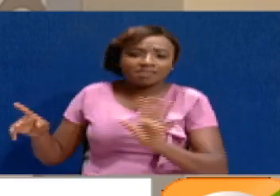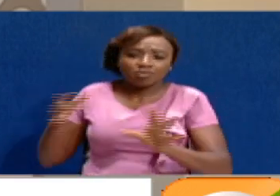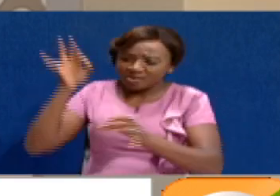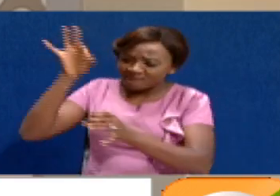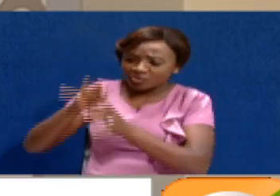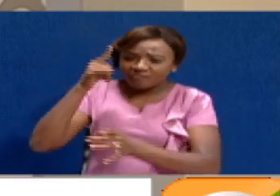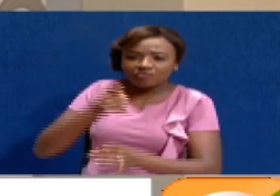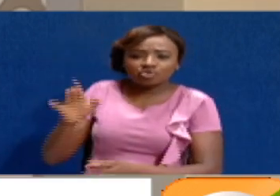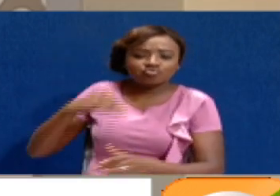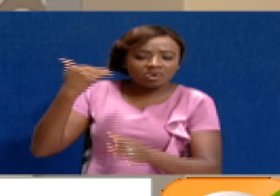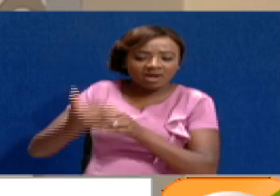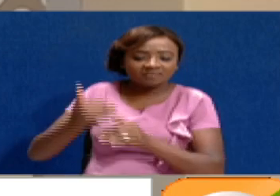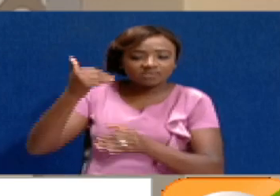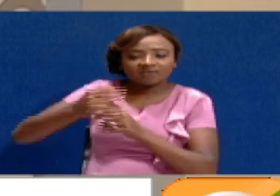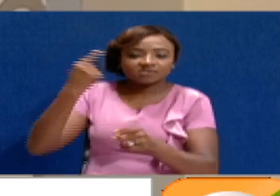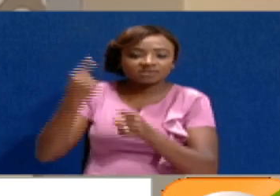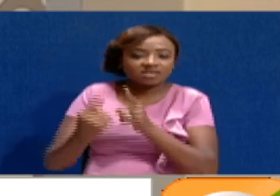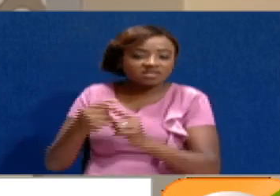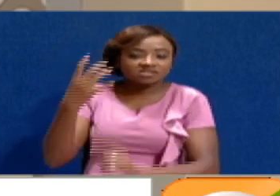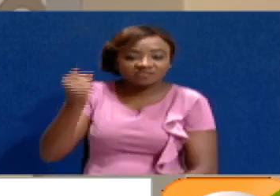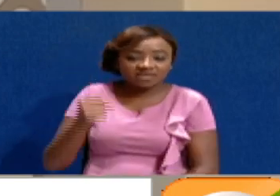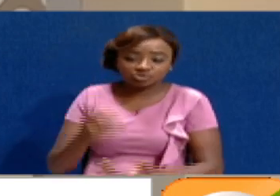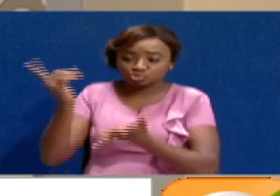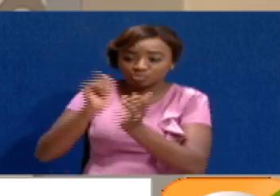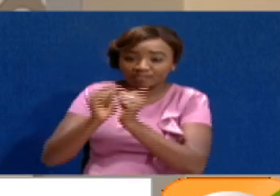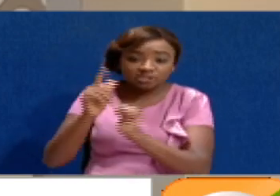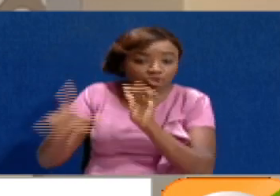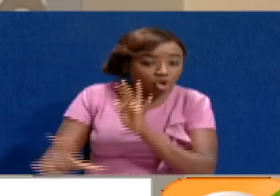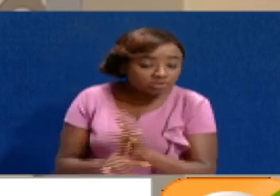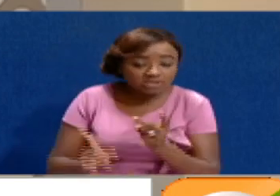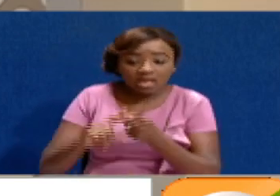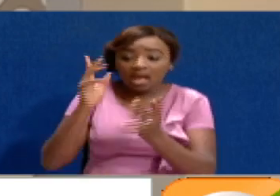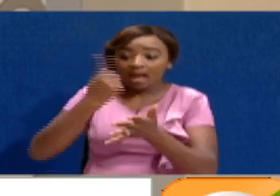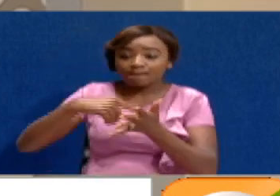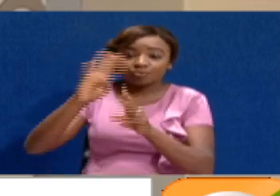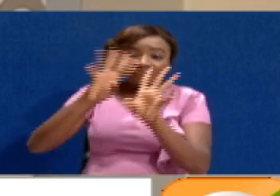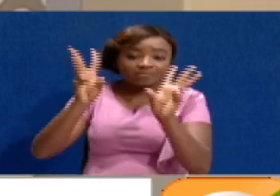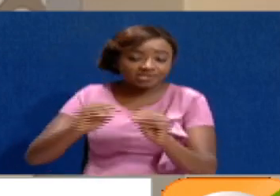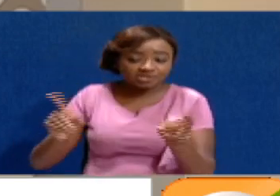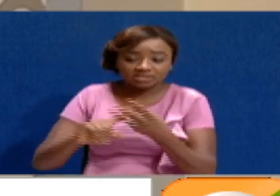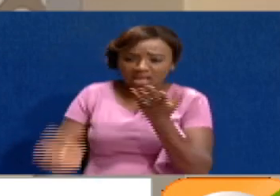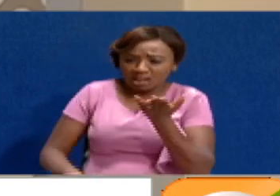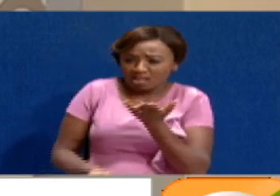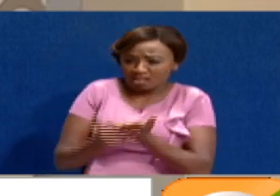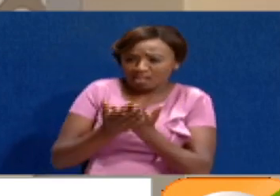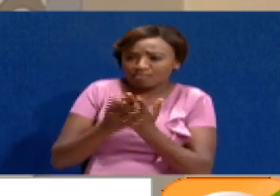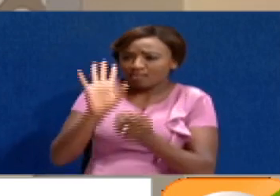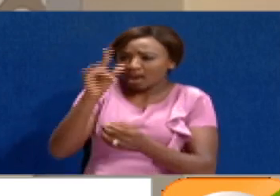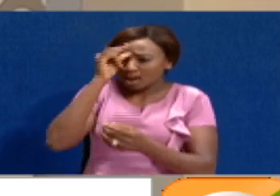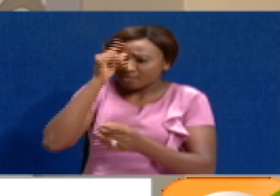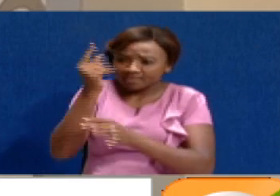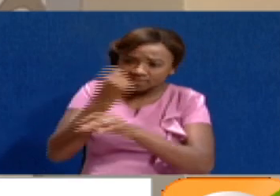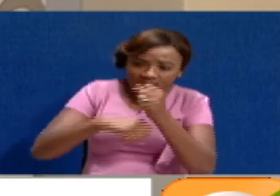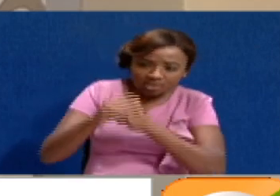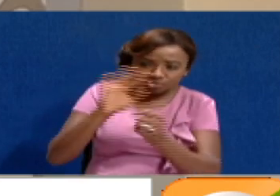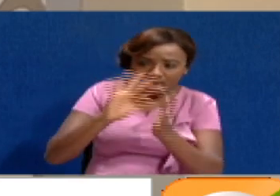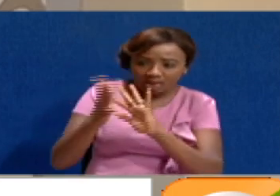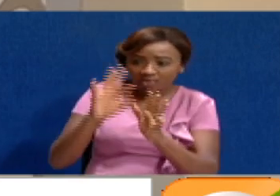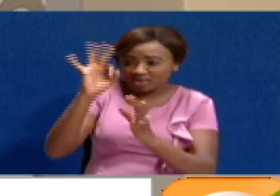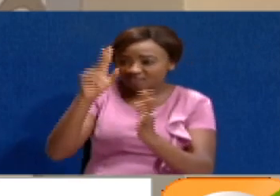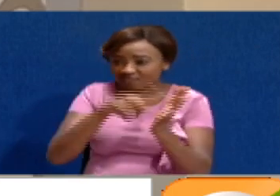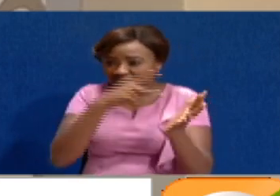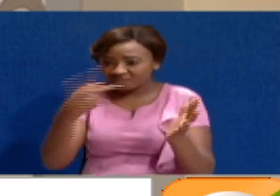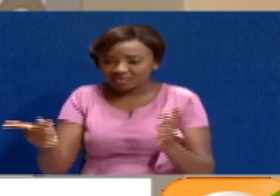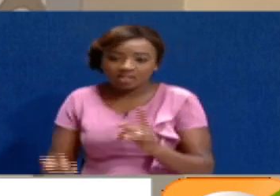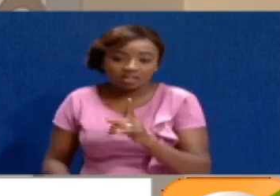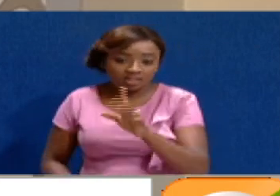vote for every 5 years, to pass laws, approve budgets, and hold their government to account, only to be failed by